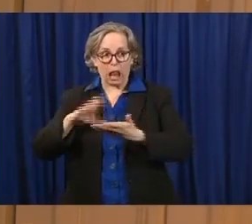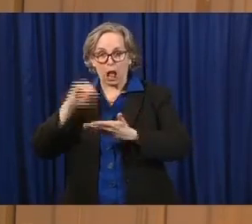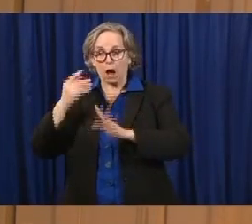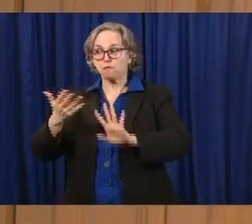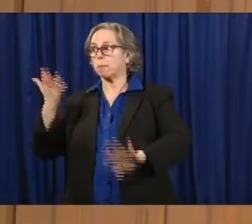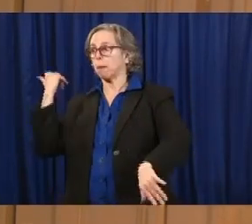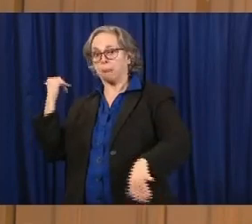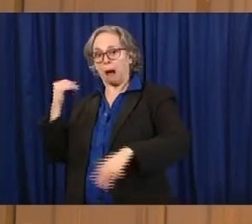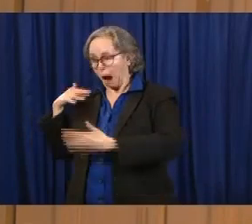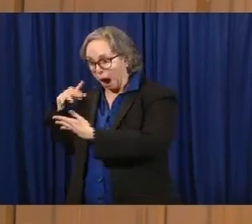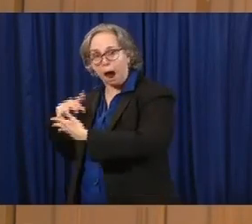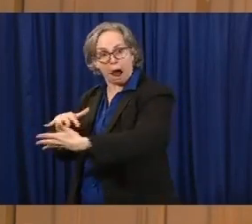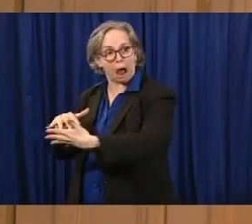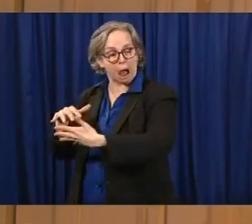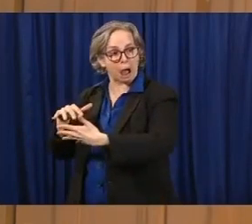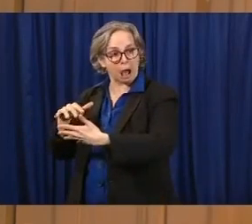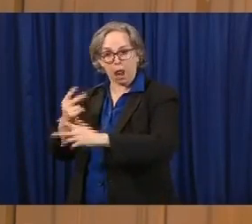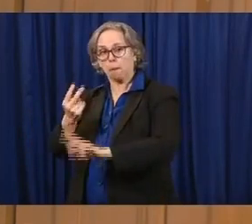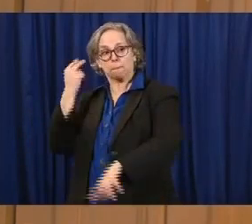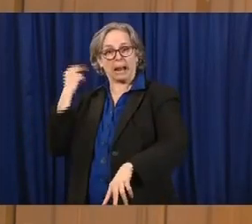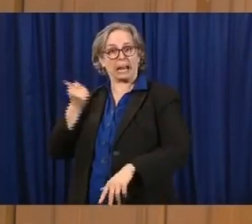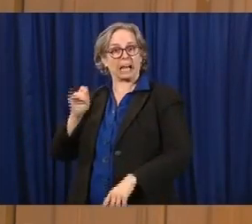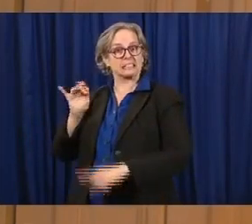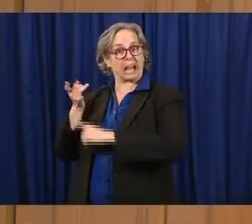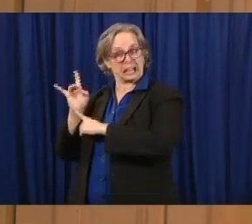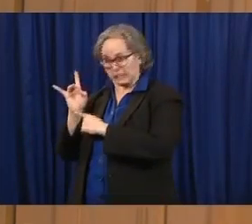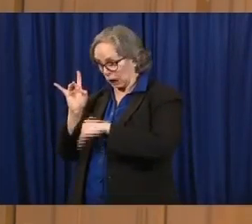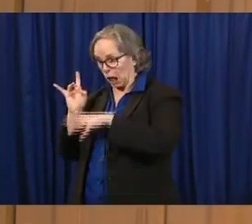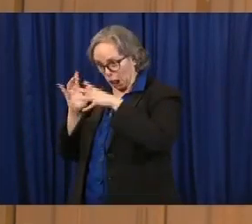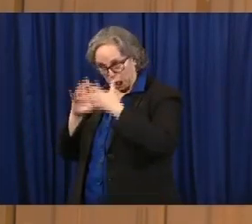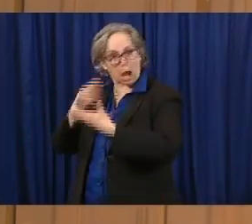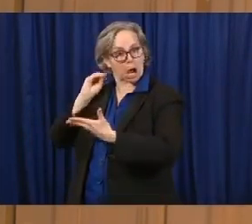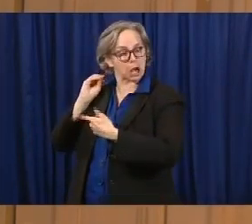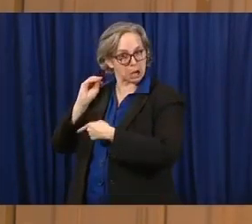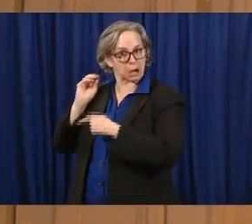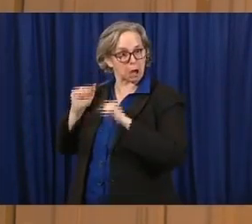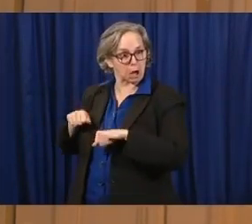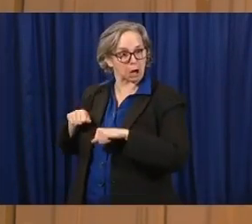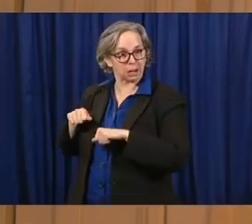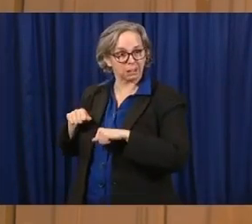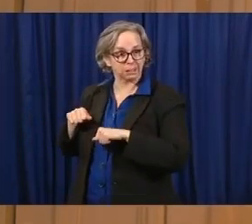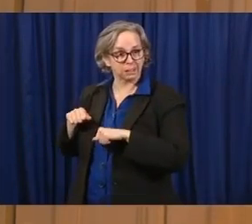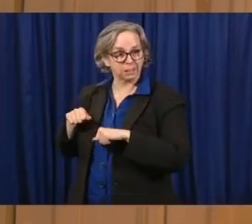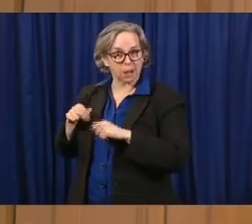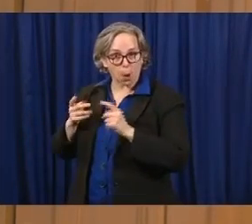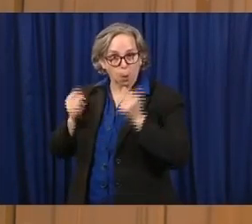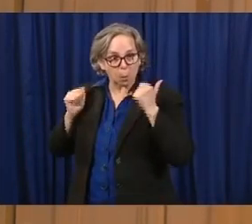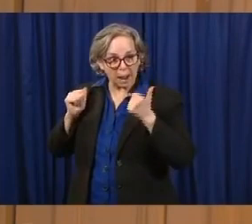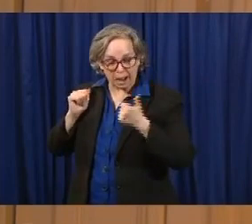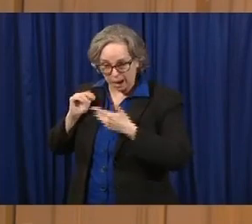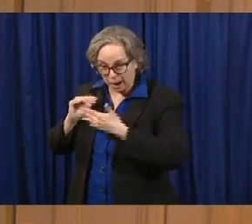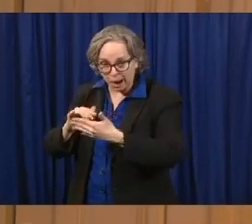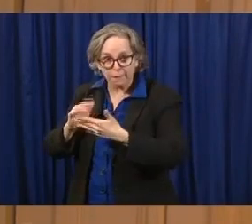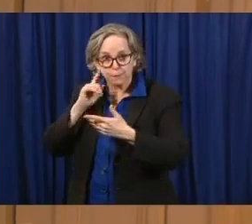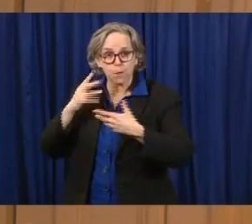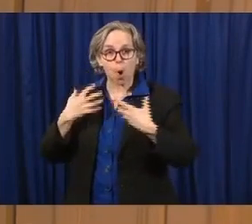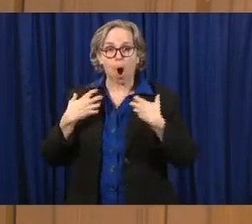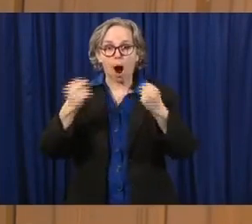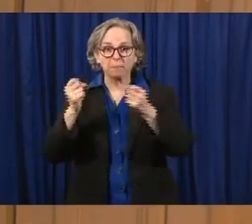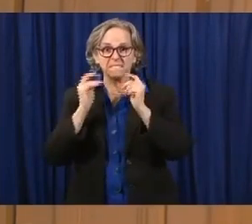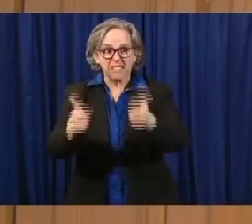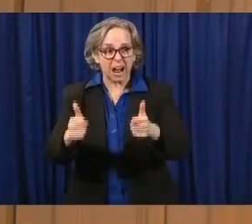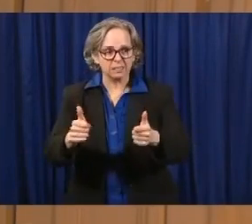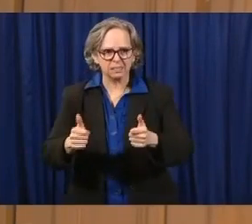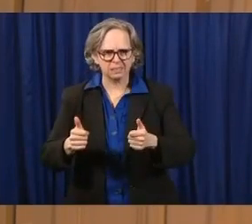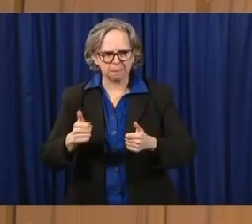in 1918. And it's not a quick road. We know it's a long road, but we really don't 100%